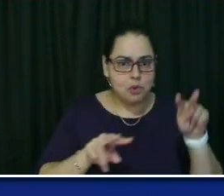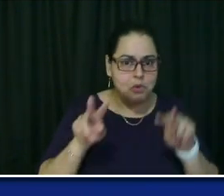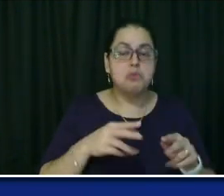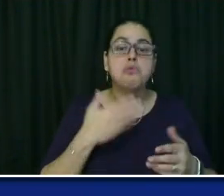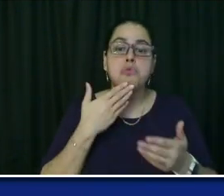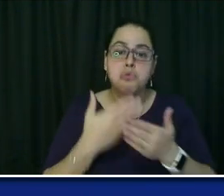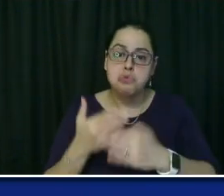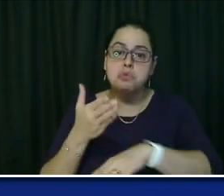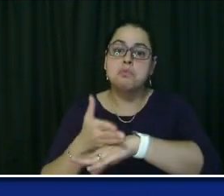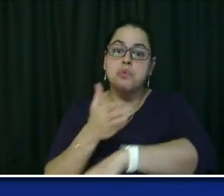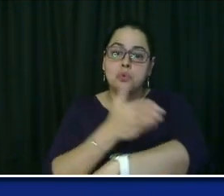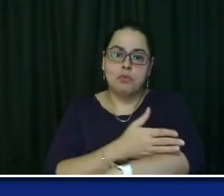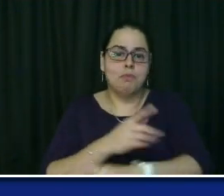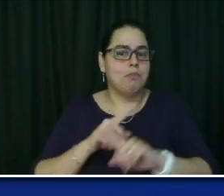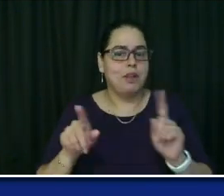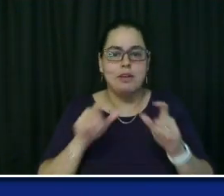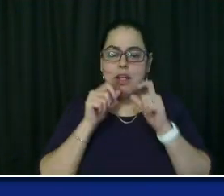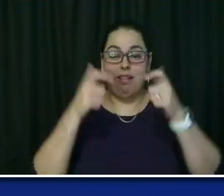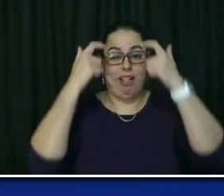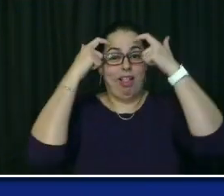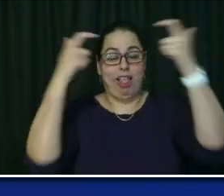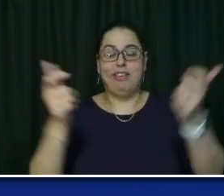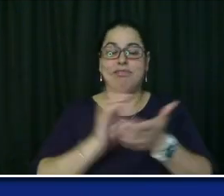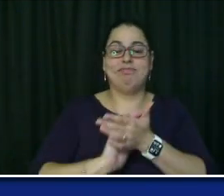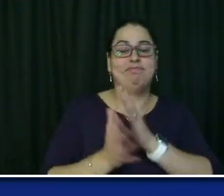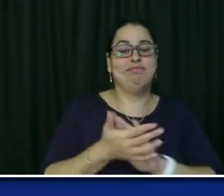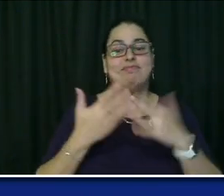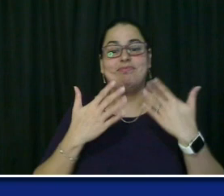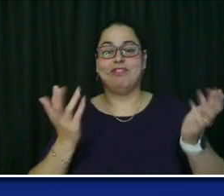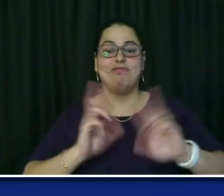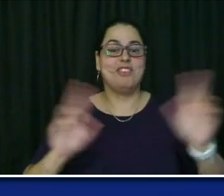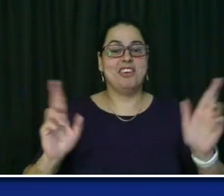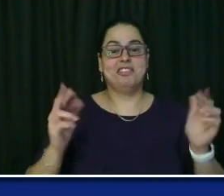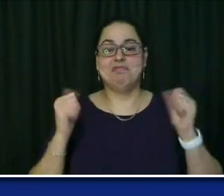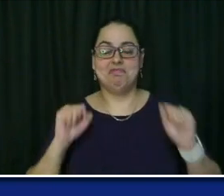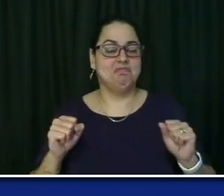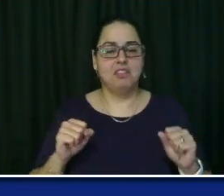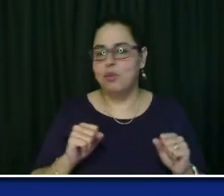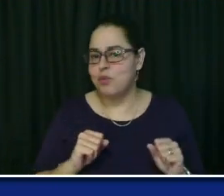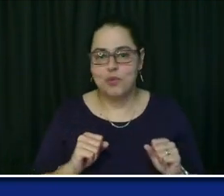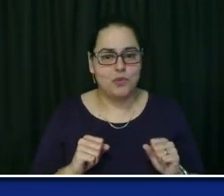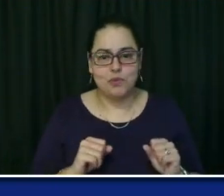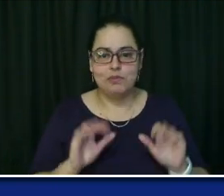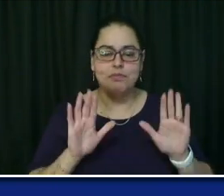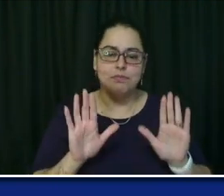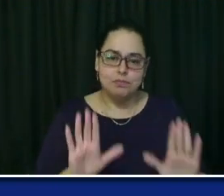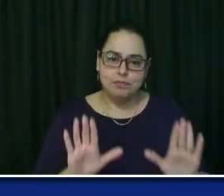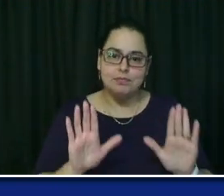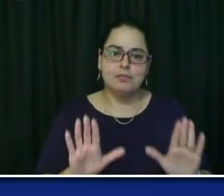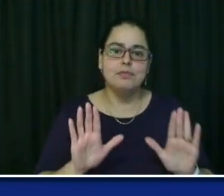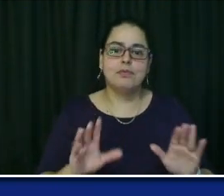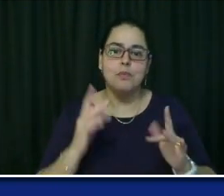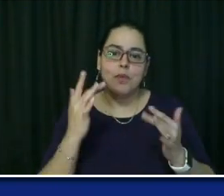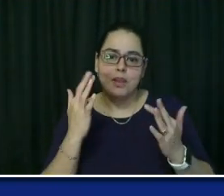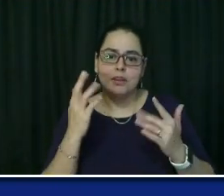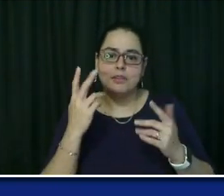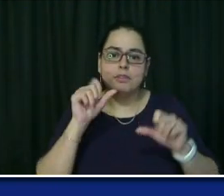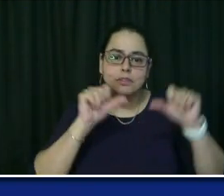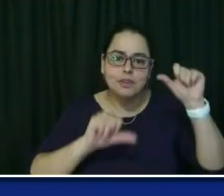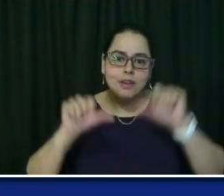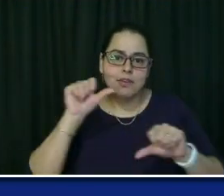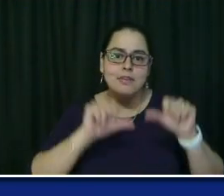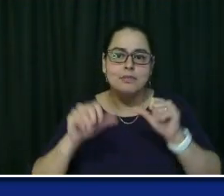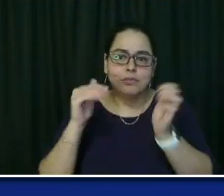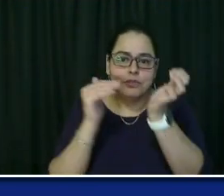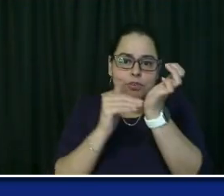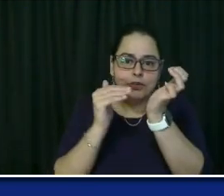medical science to give us the word any day now. But we wait for medical science to tell us that here's the vaccine you can take if you